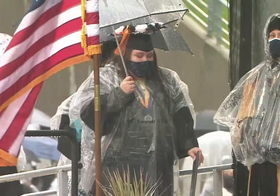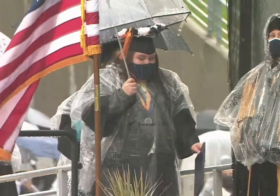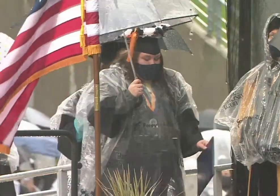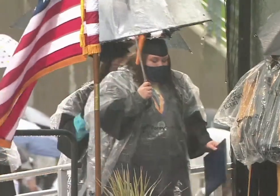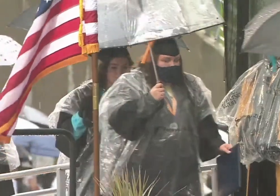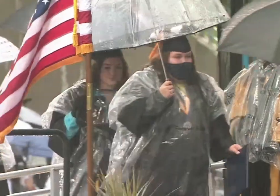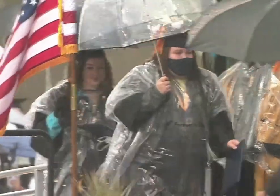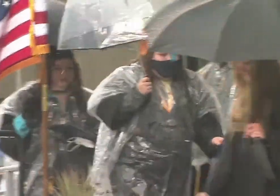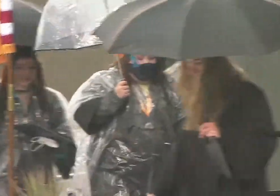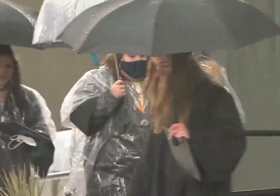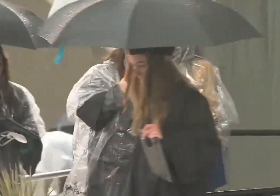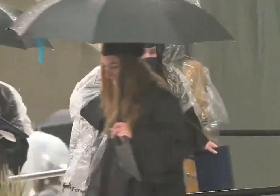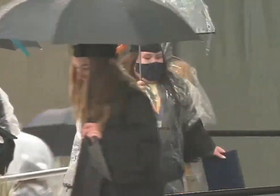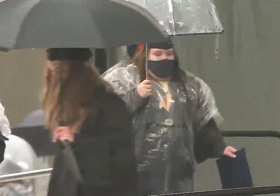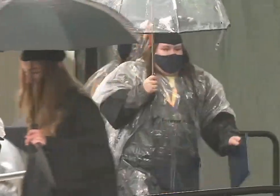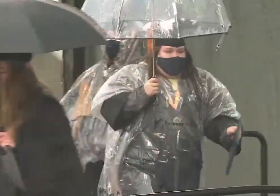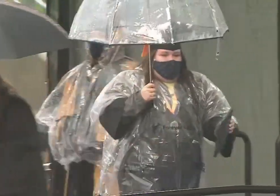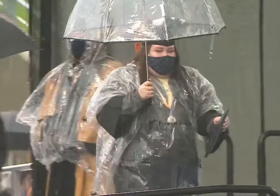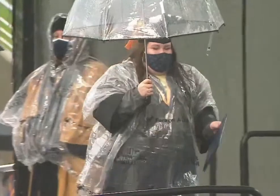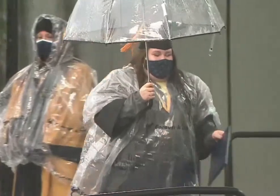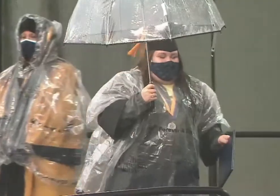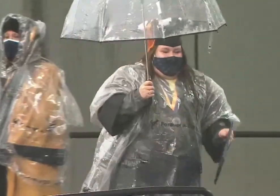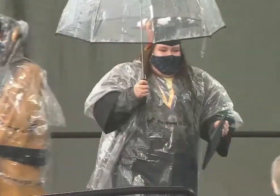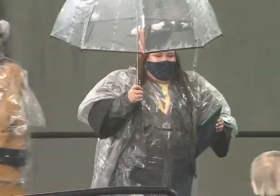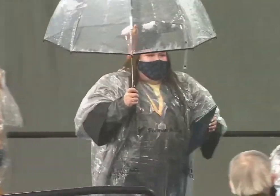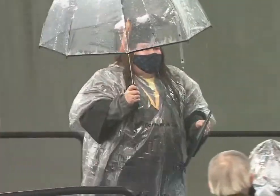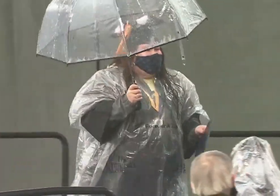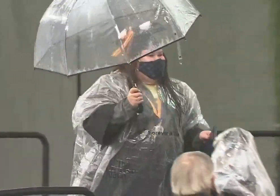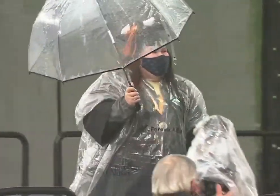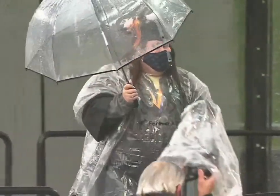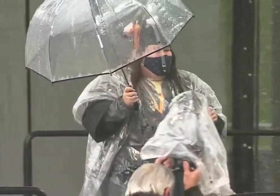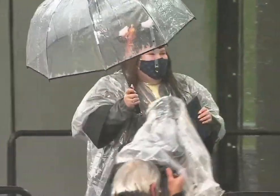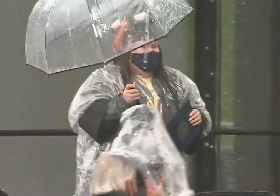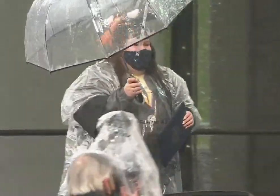Maria L. Gumbel.